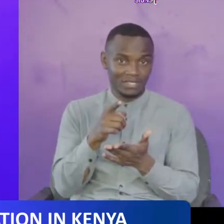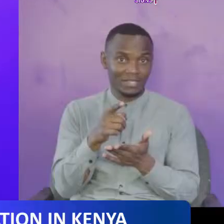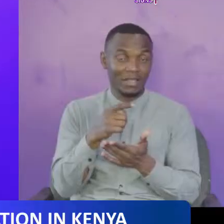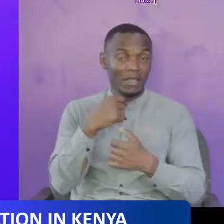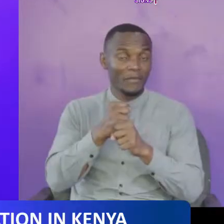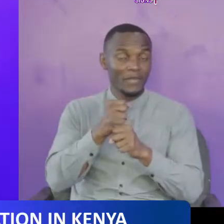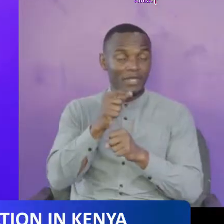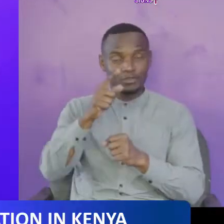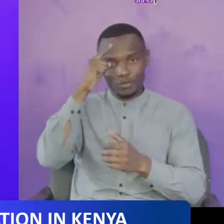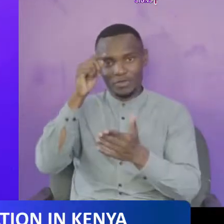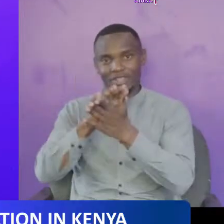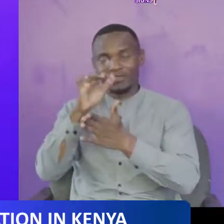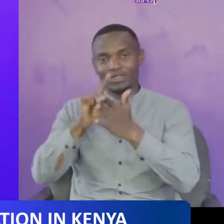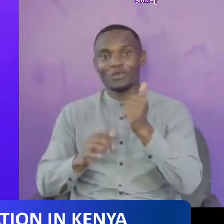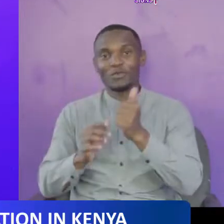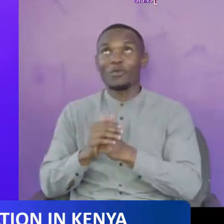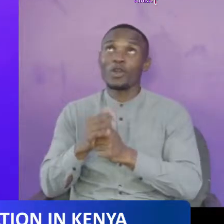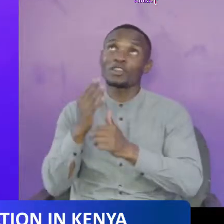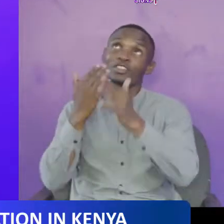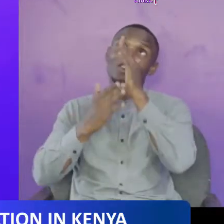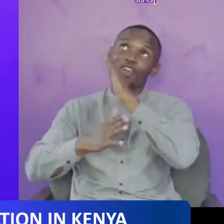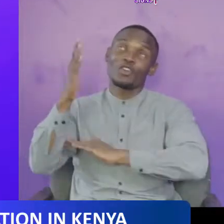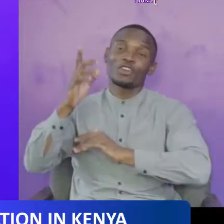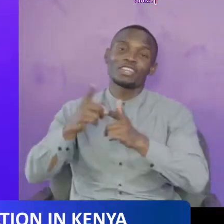from foolishness.